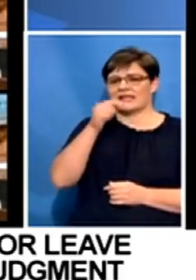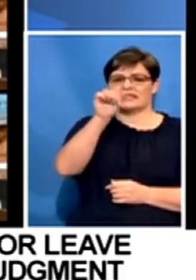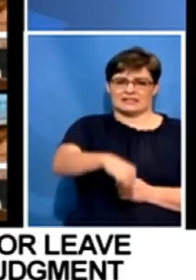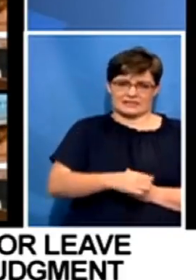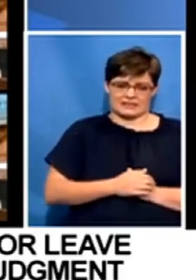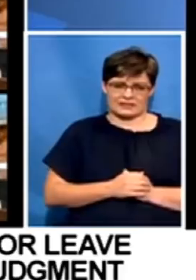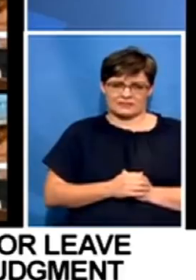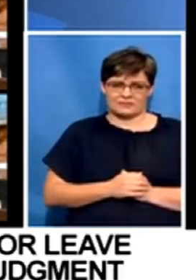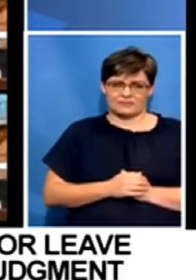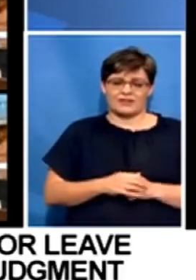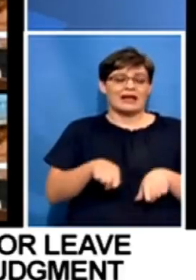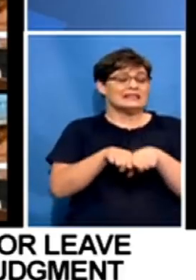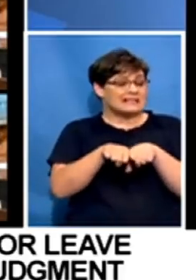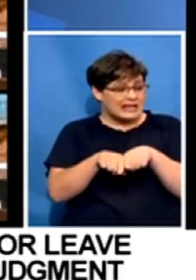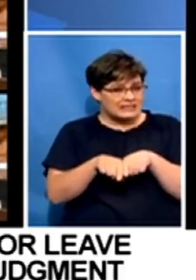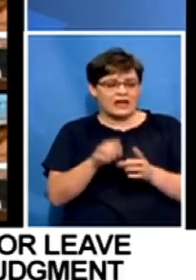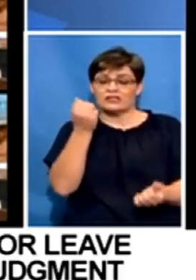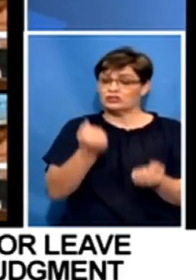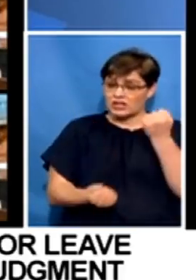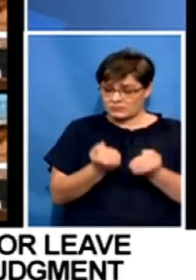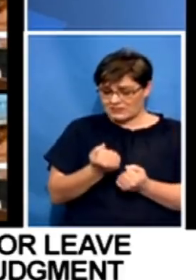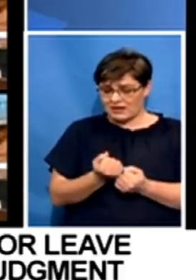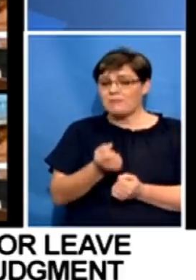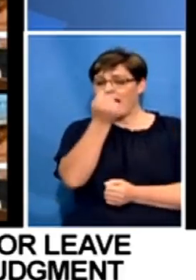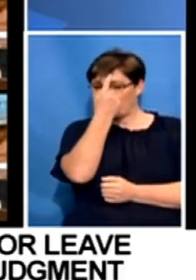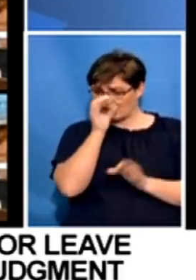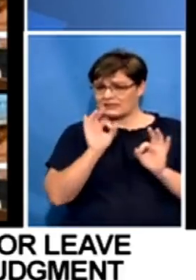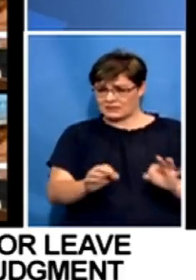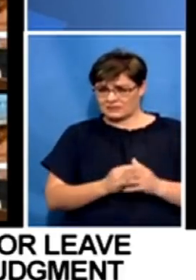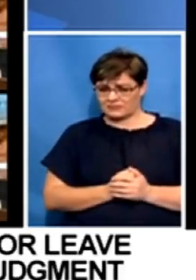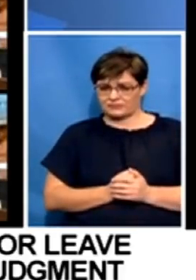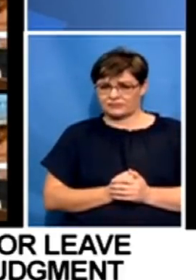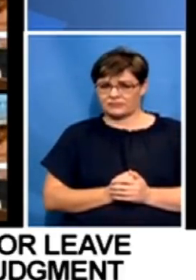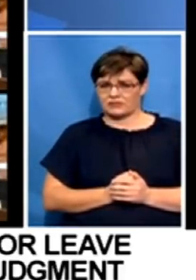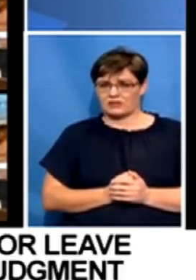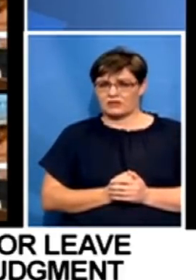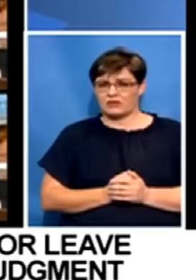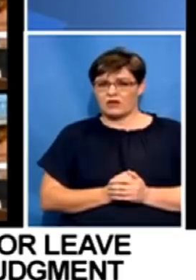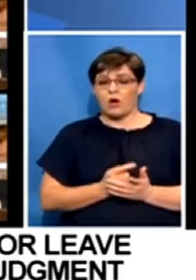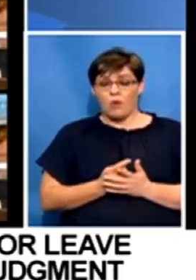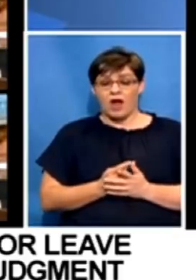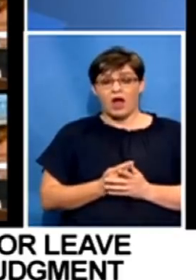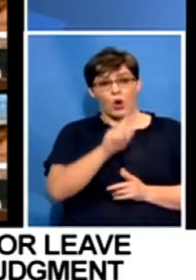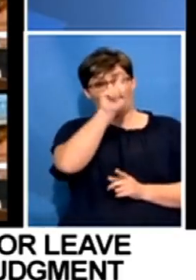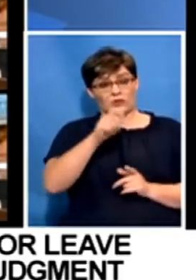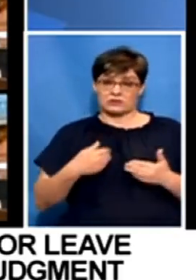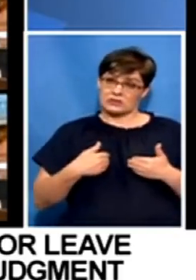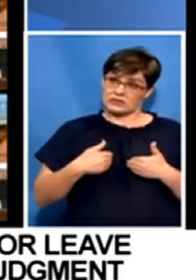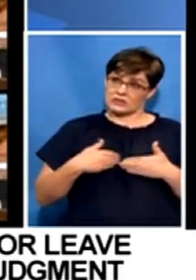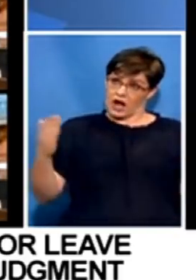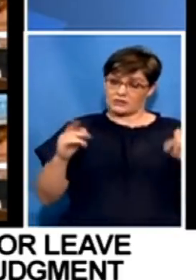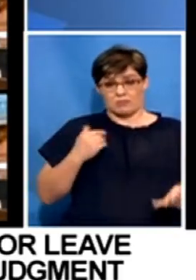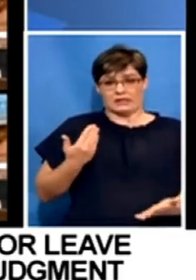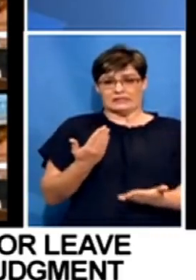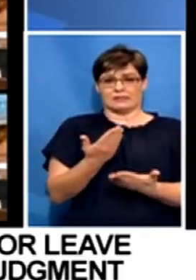judgment. As I said right at the beginning of this particular question, I am not submitting that each and every case